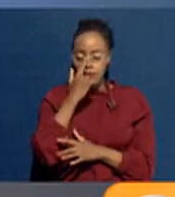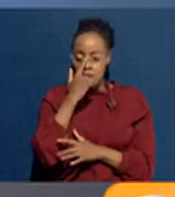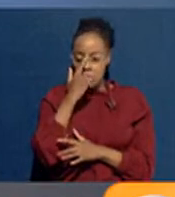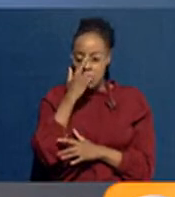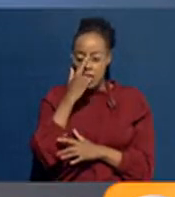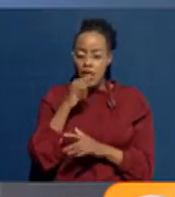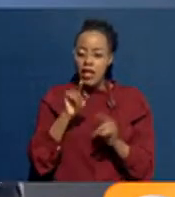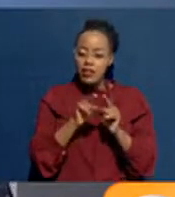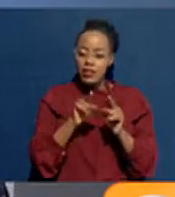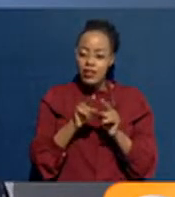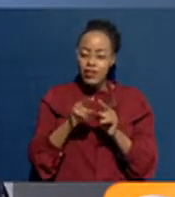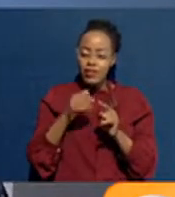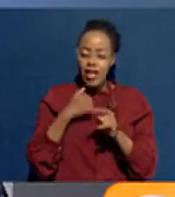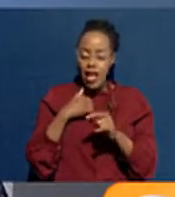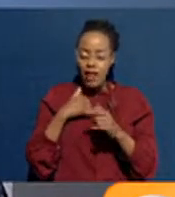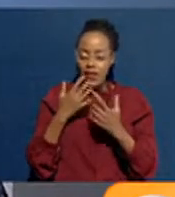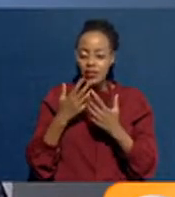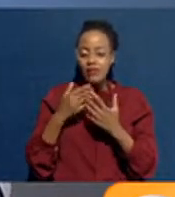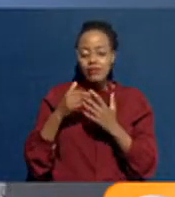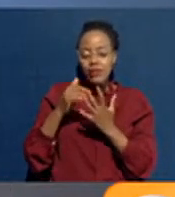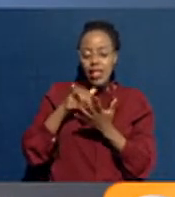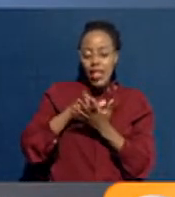it runs along the equator.